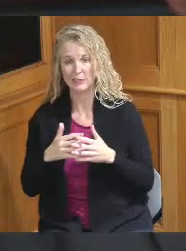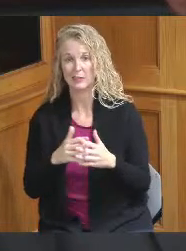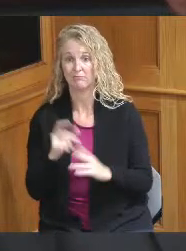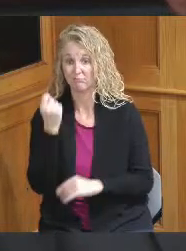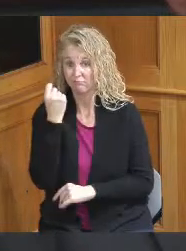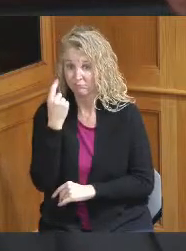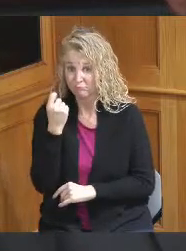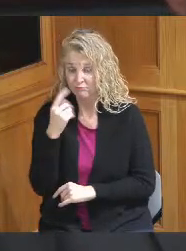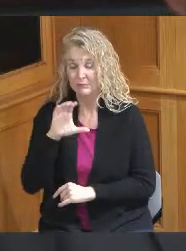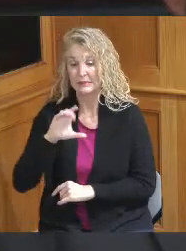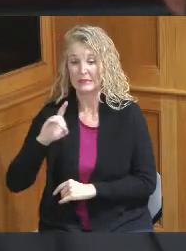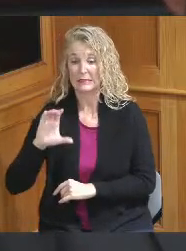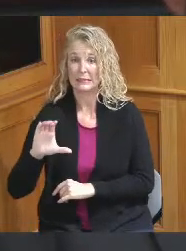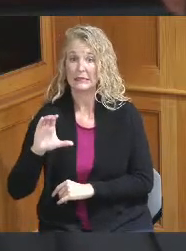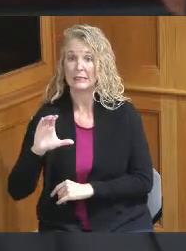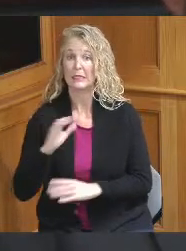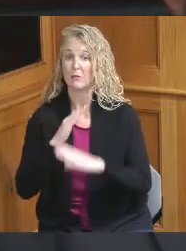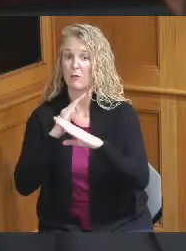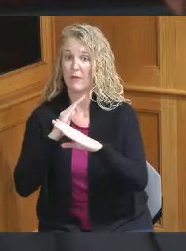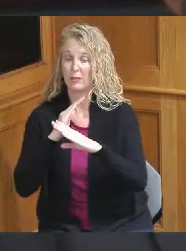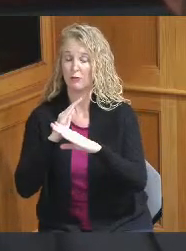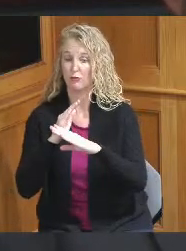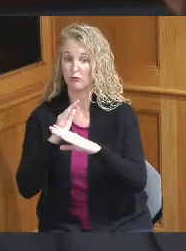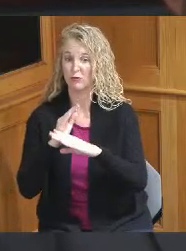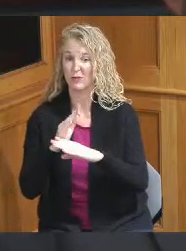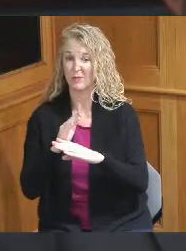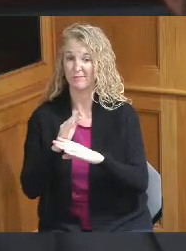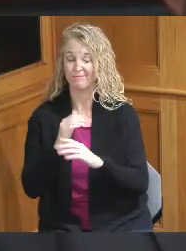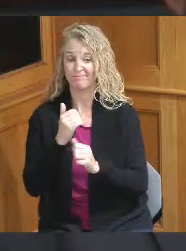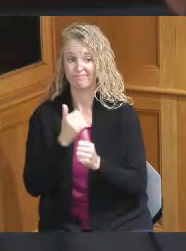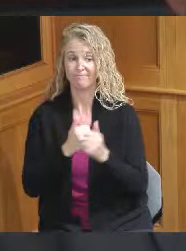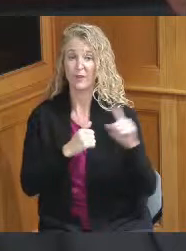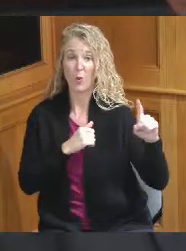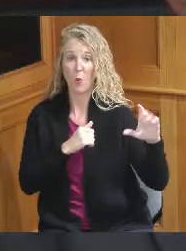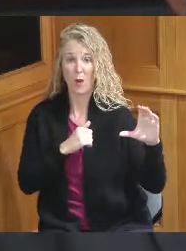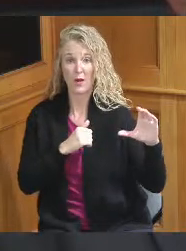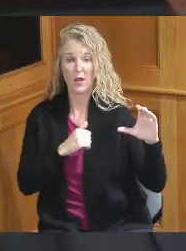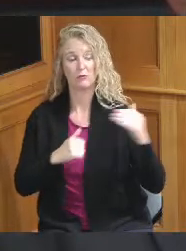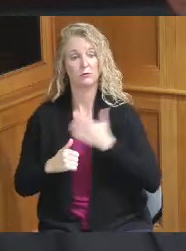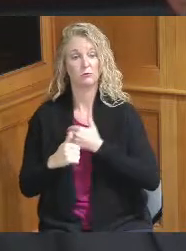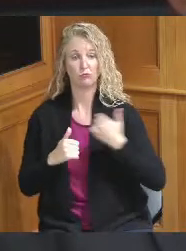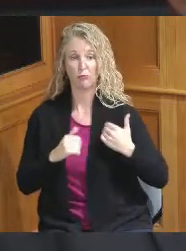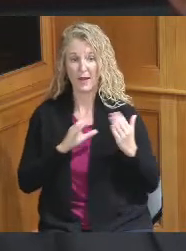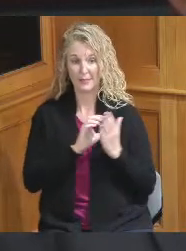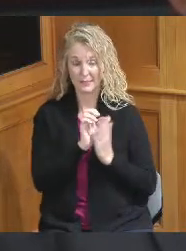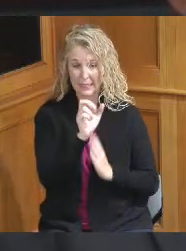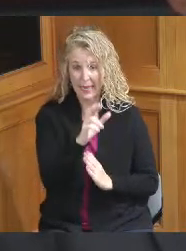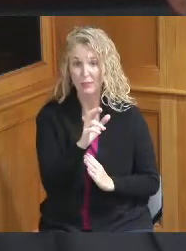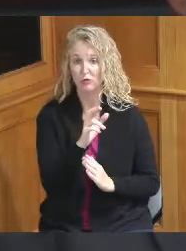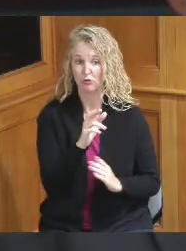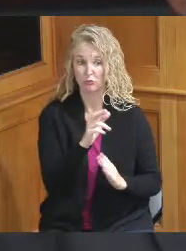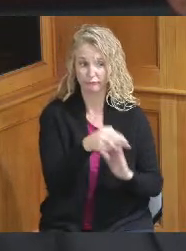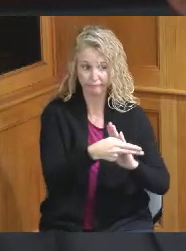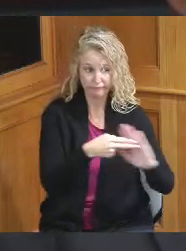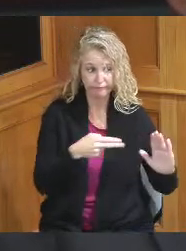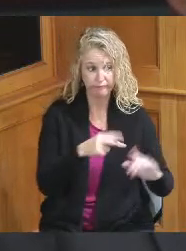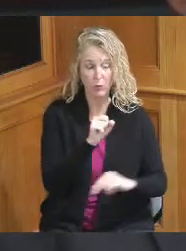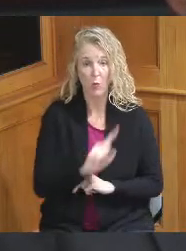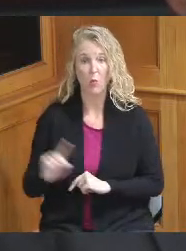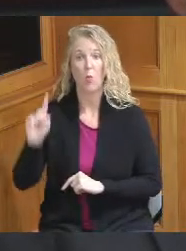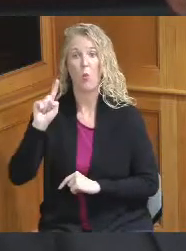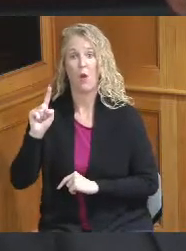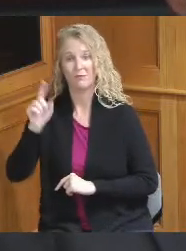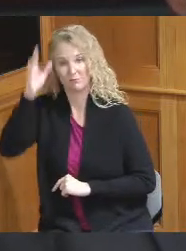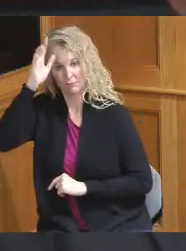according to the Centers for Disease Control and Prevention, 1 out of every 100 breast cancers diagnosed in the United States is found in a